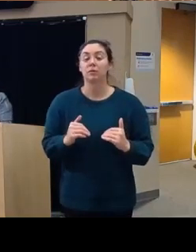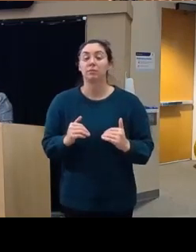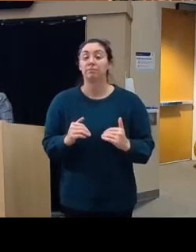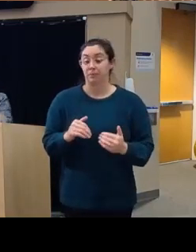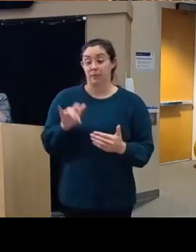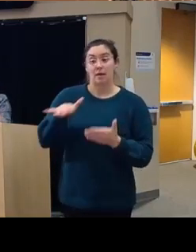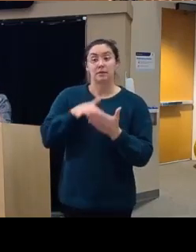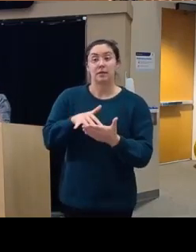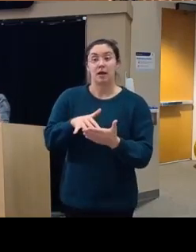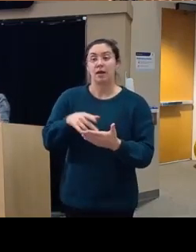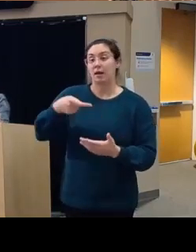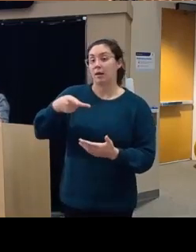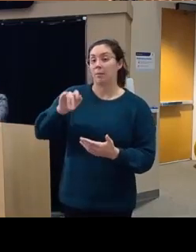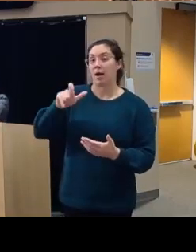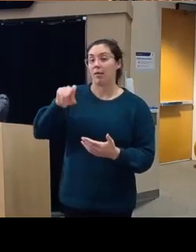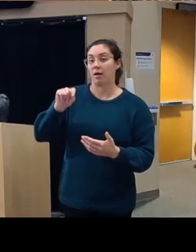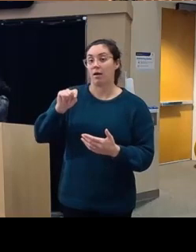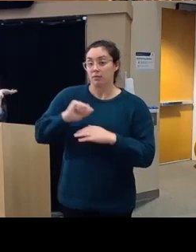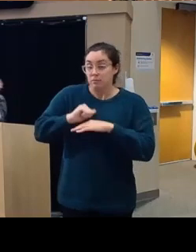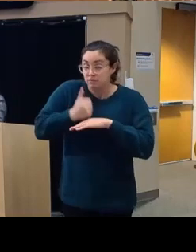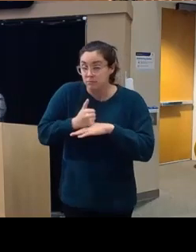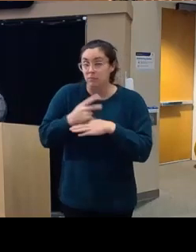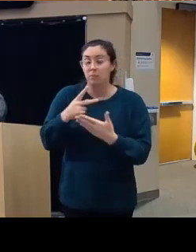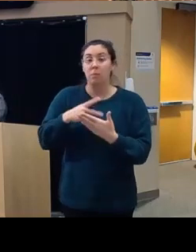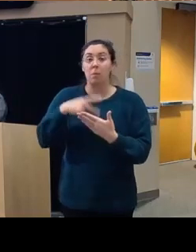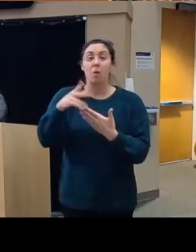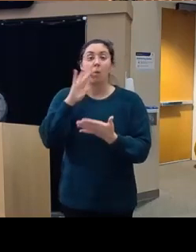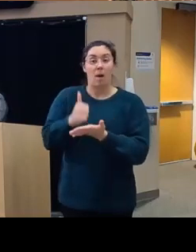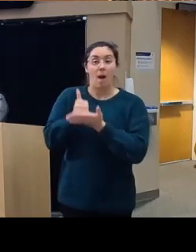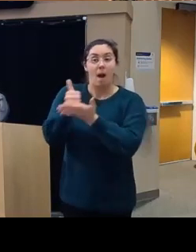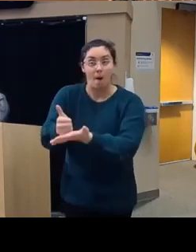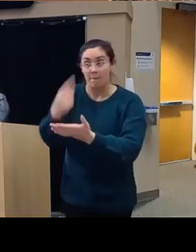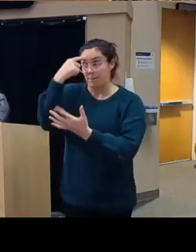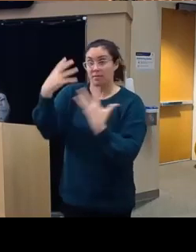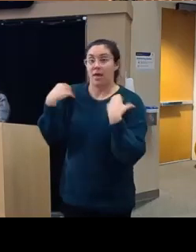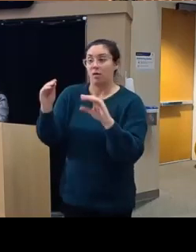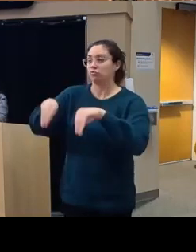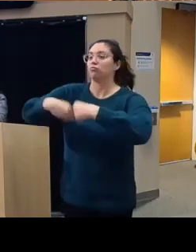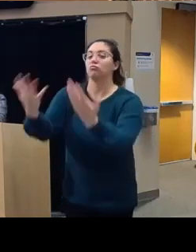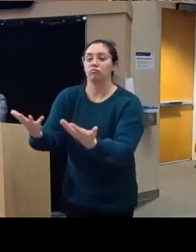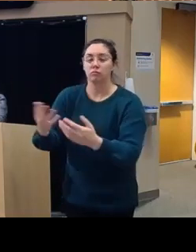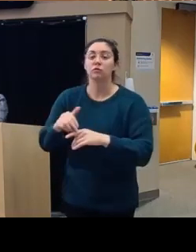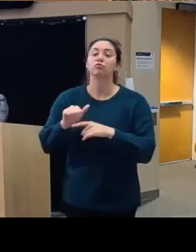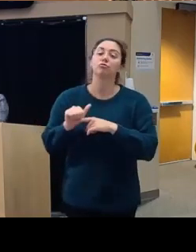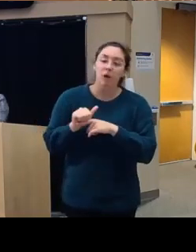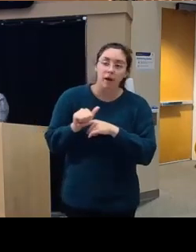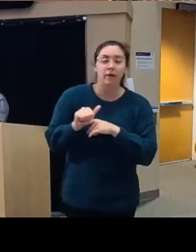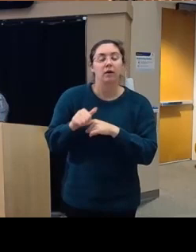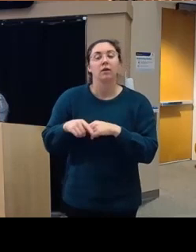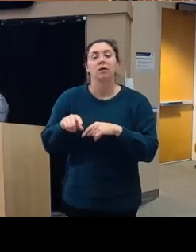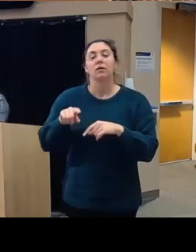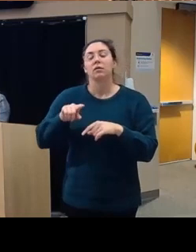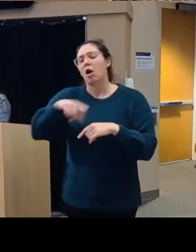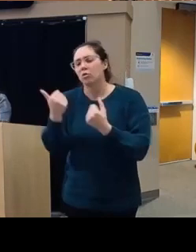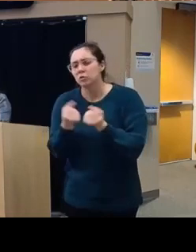the study was to pilot a program that would help mental health program staff deliver it. So training and also